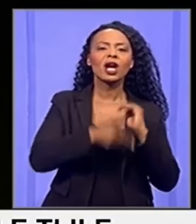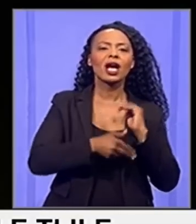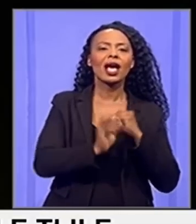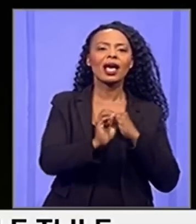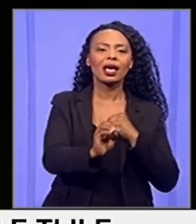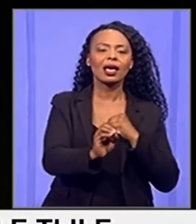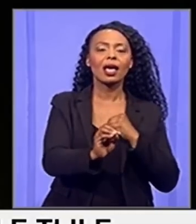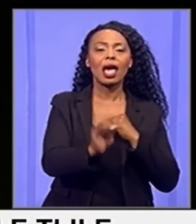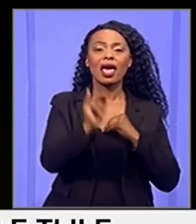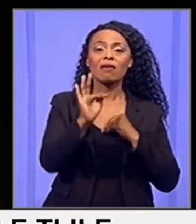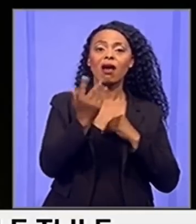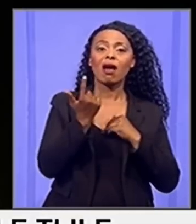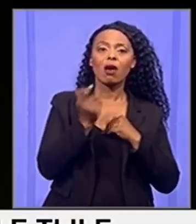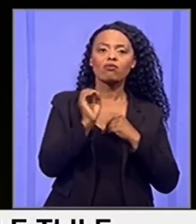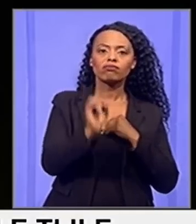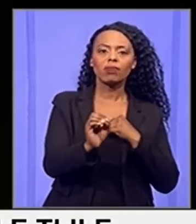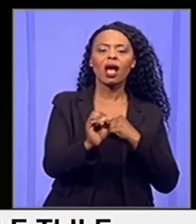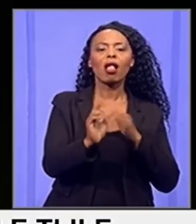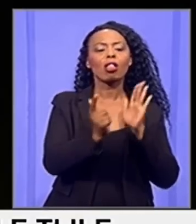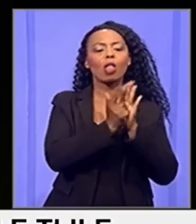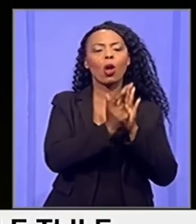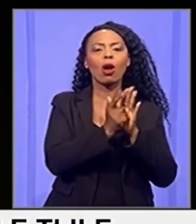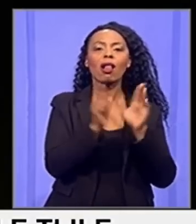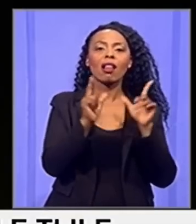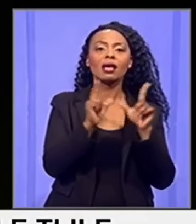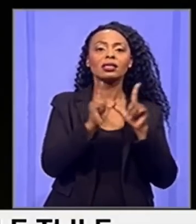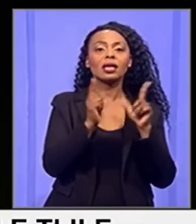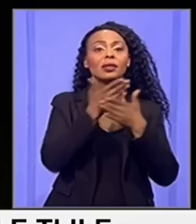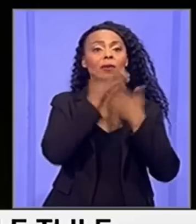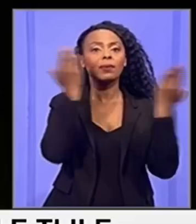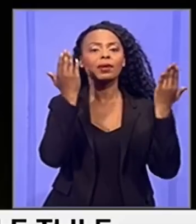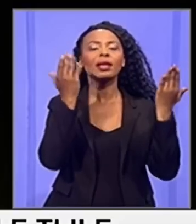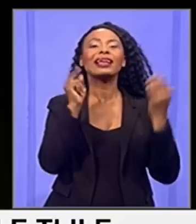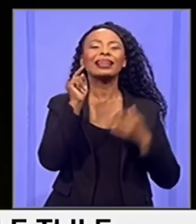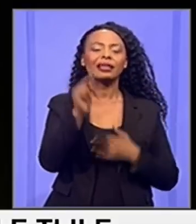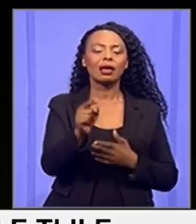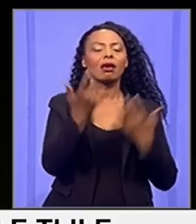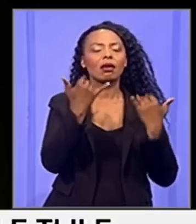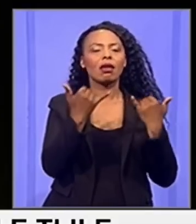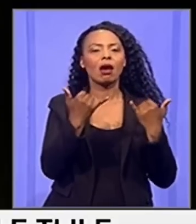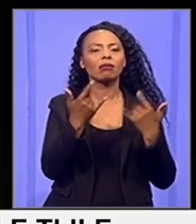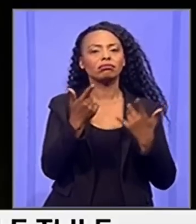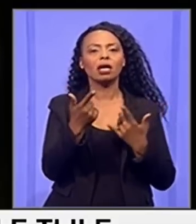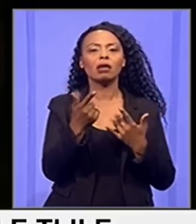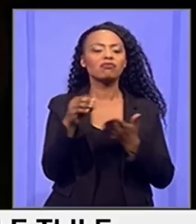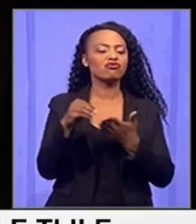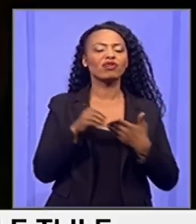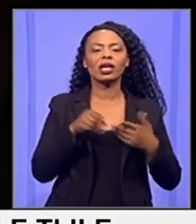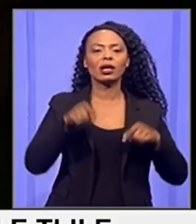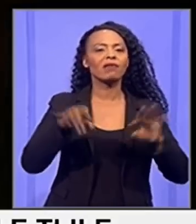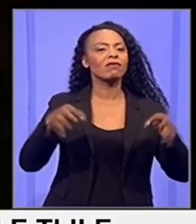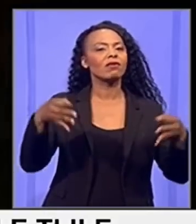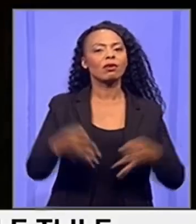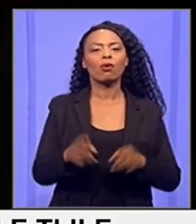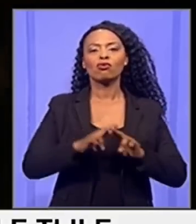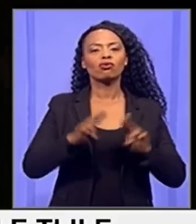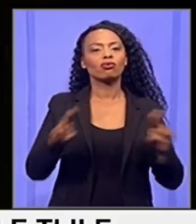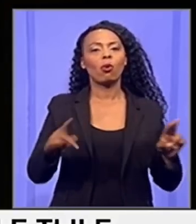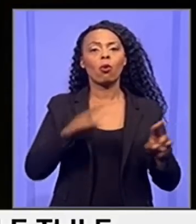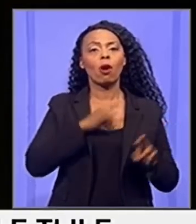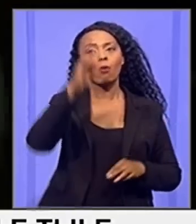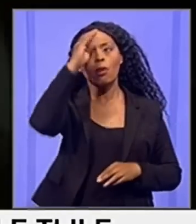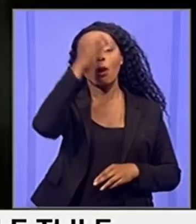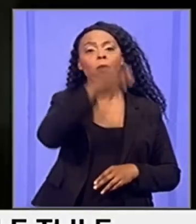ga ona le sethunya se leng gore se mo molaong ga wa tshwanela go tla ka sone ka gore mapodisa a tla neelana ka tshireletso go mang kapa mang o tla tsenelang tirelo